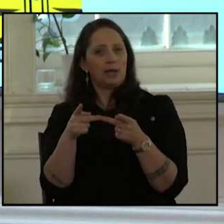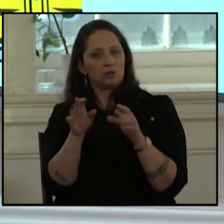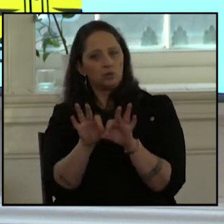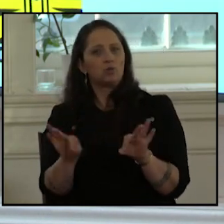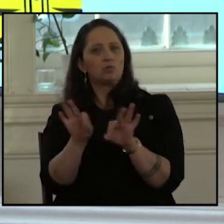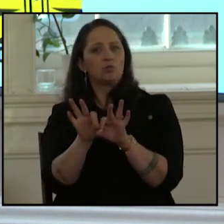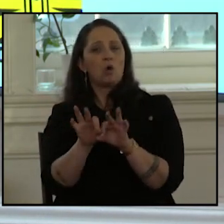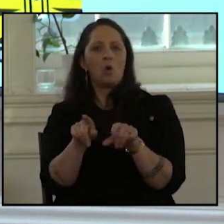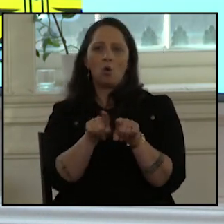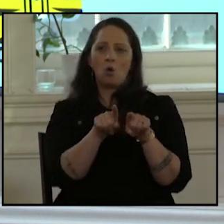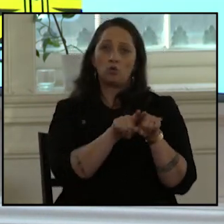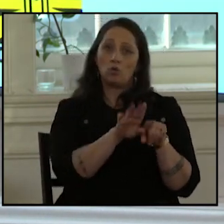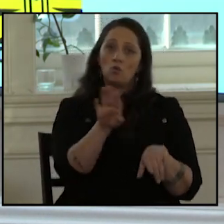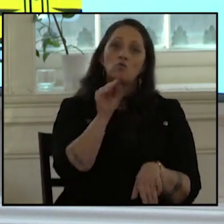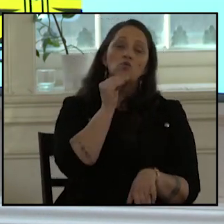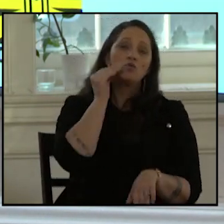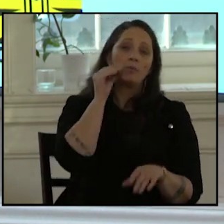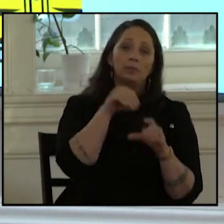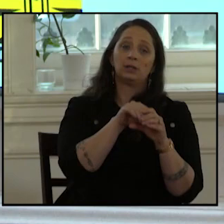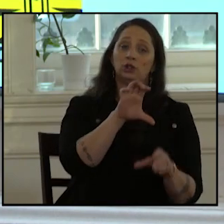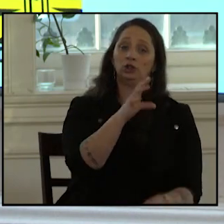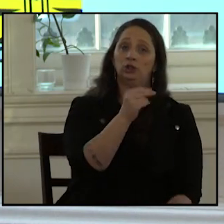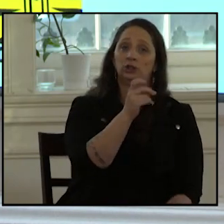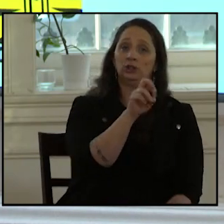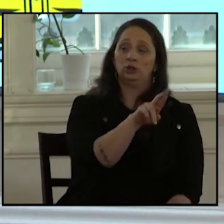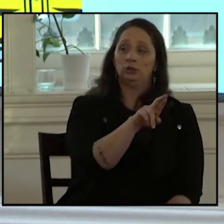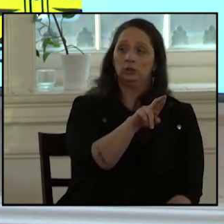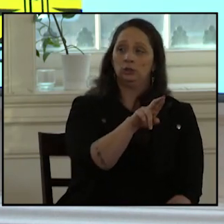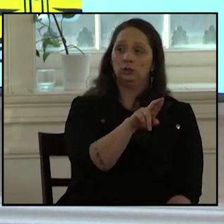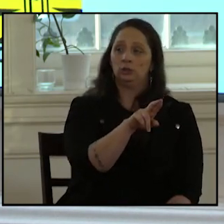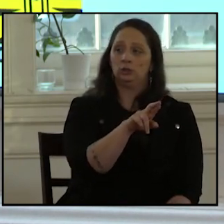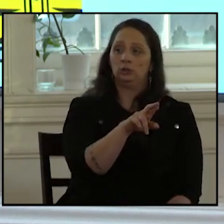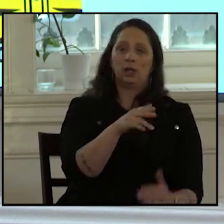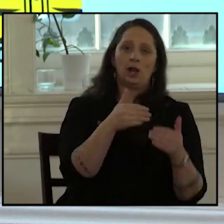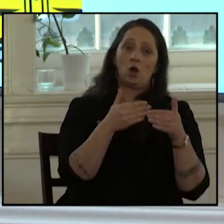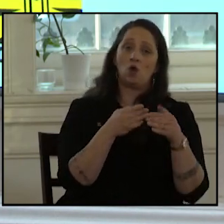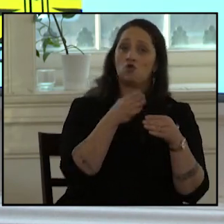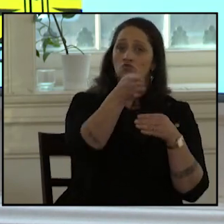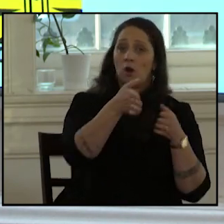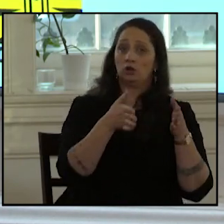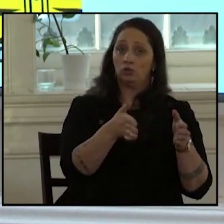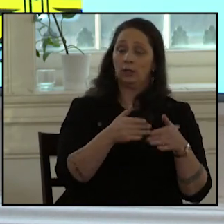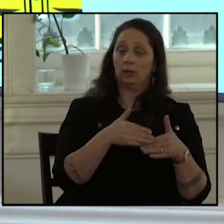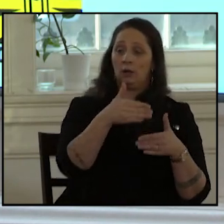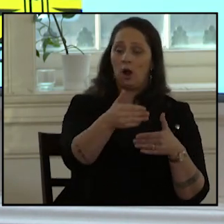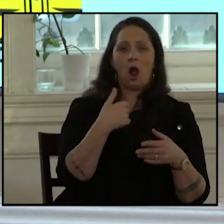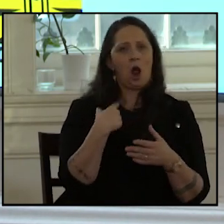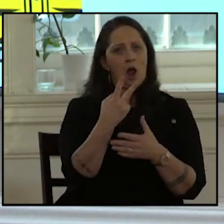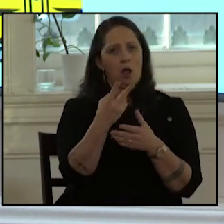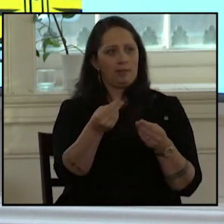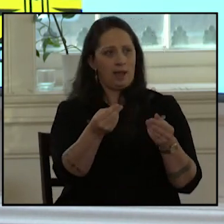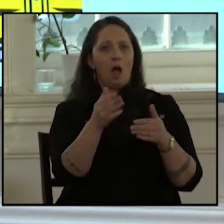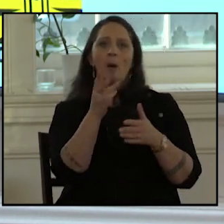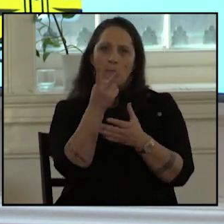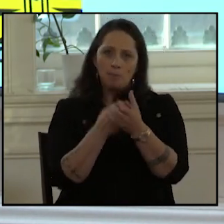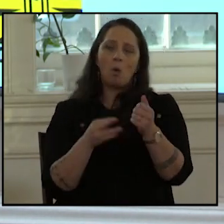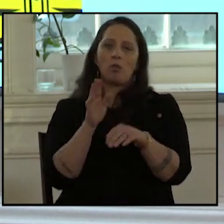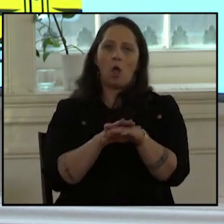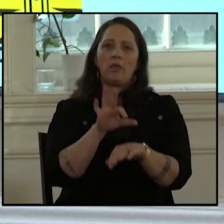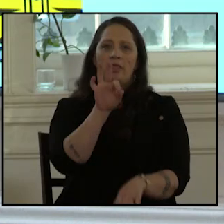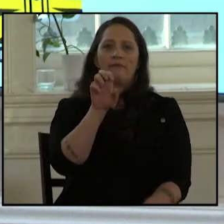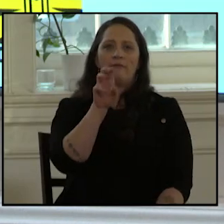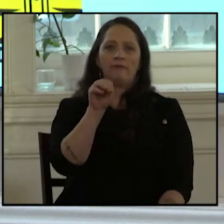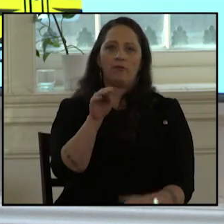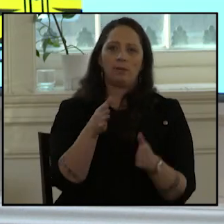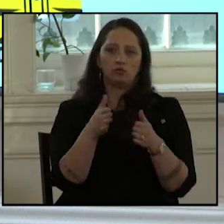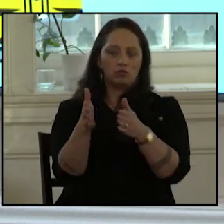Chester, and land across the street, are both on the Freedom Trail. The